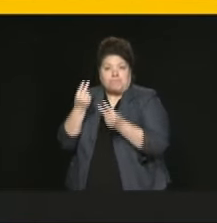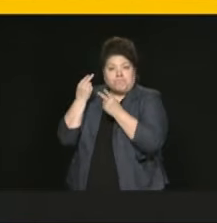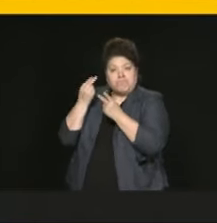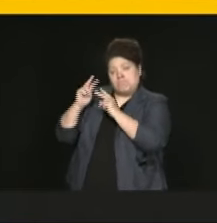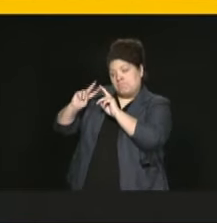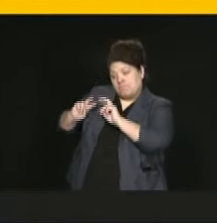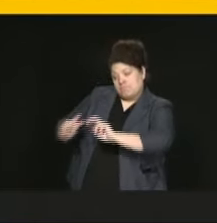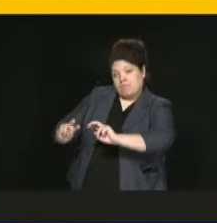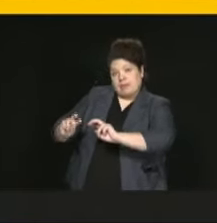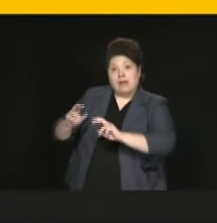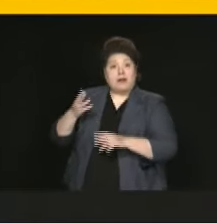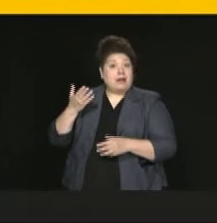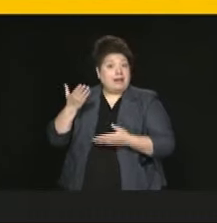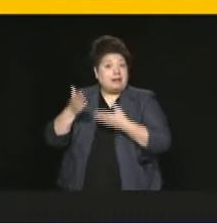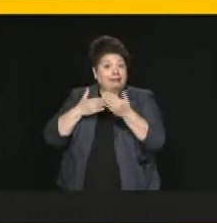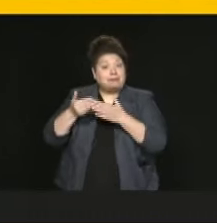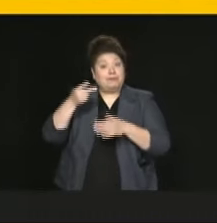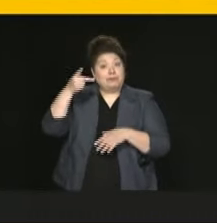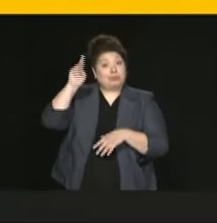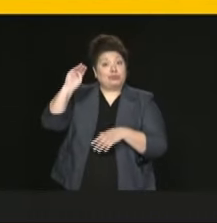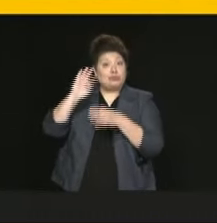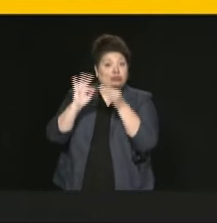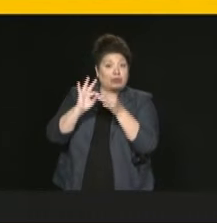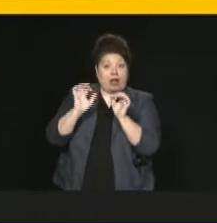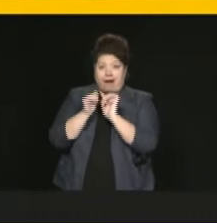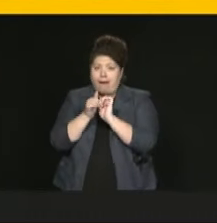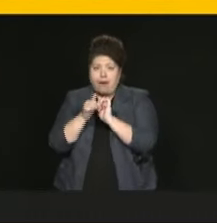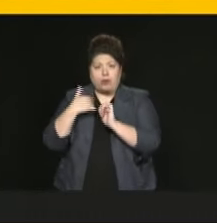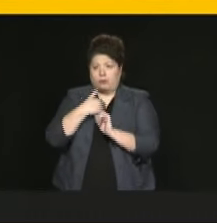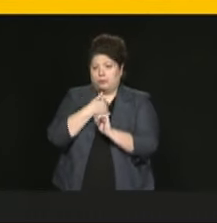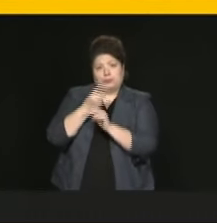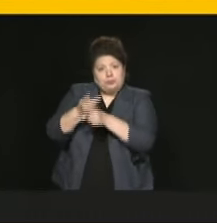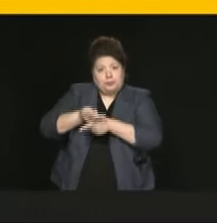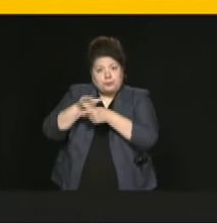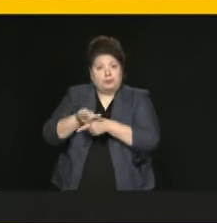we house them, take care of them